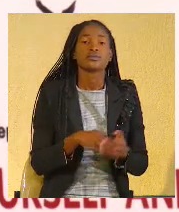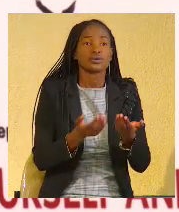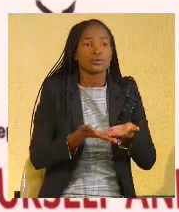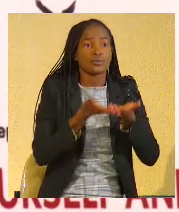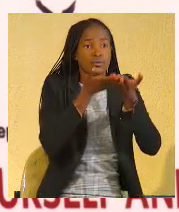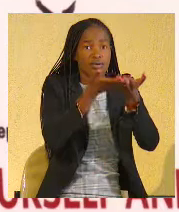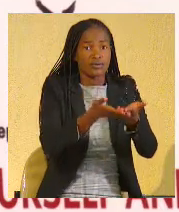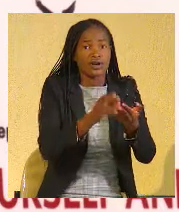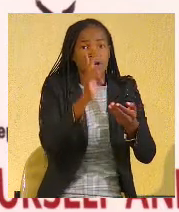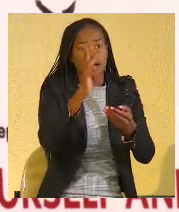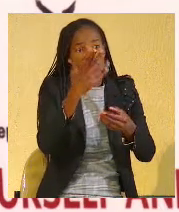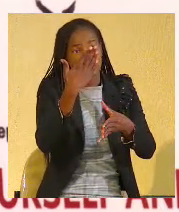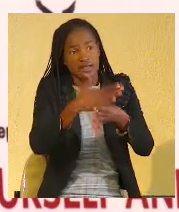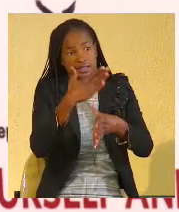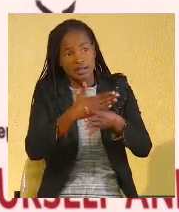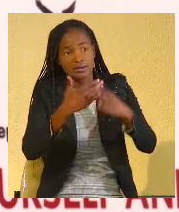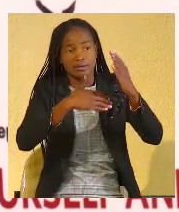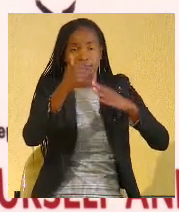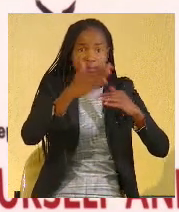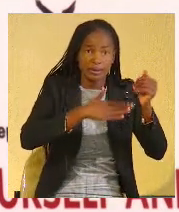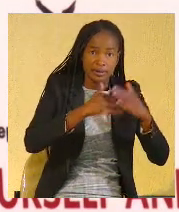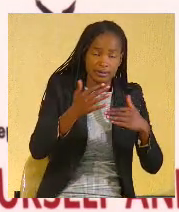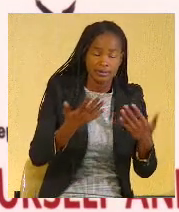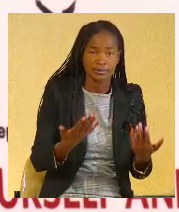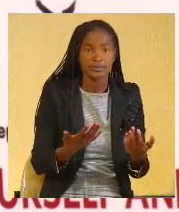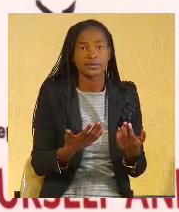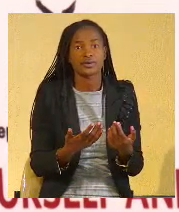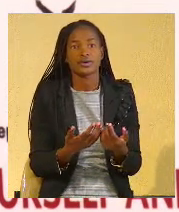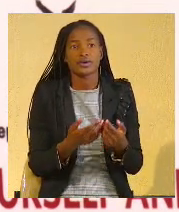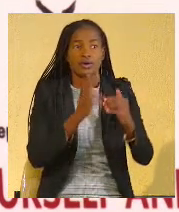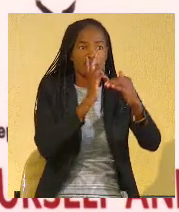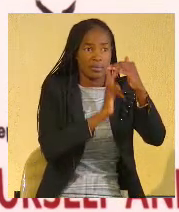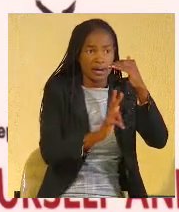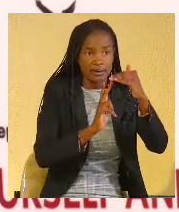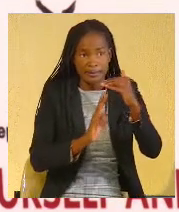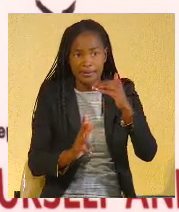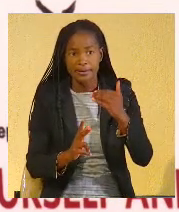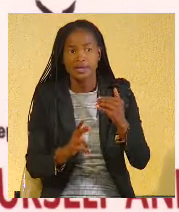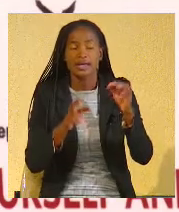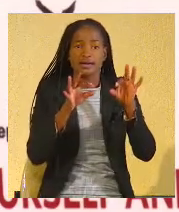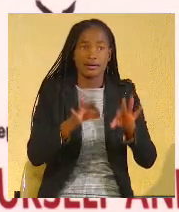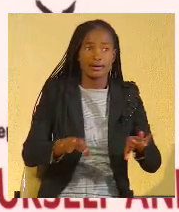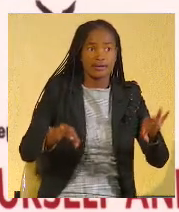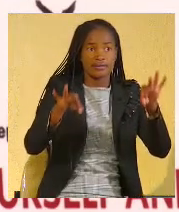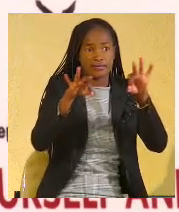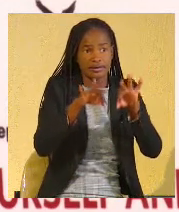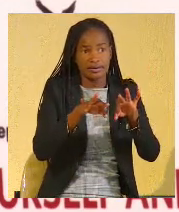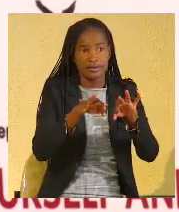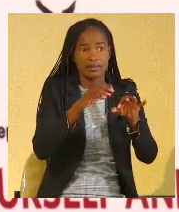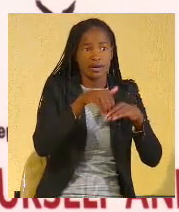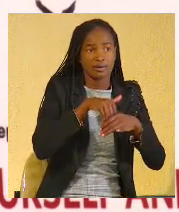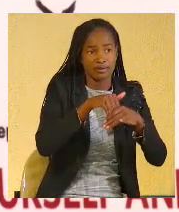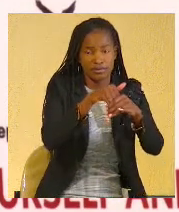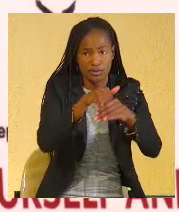sectors such as construction, tourism, farming,